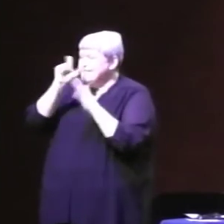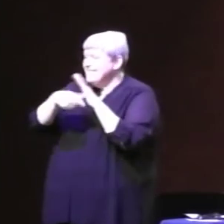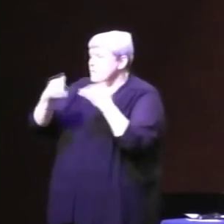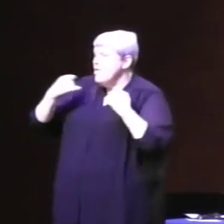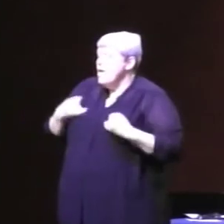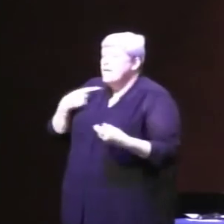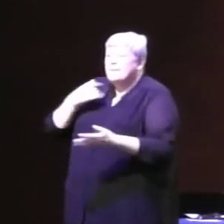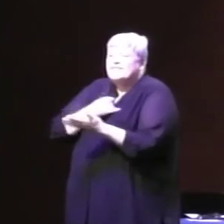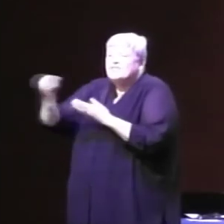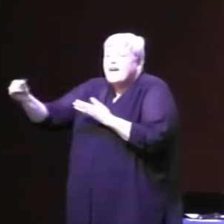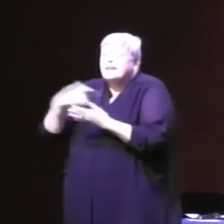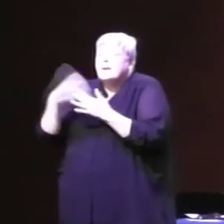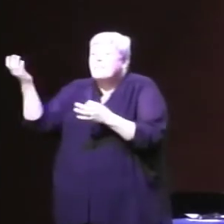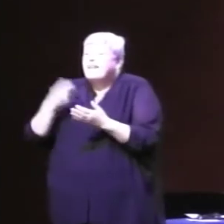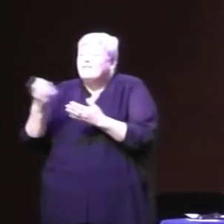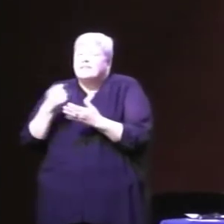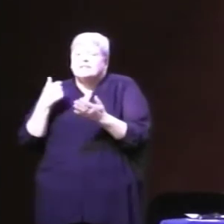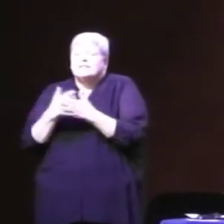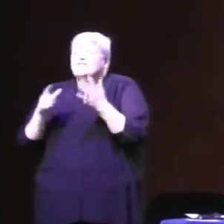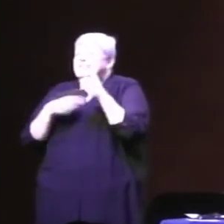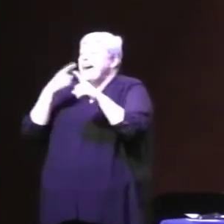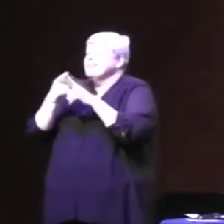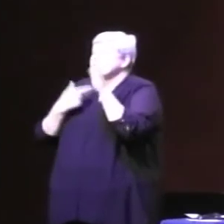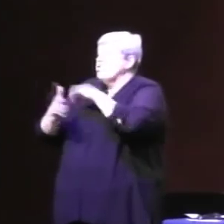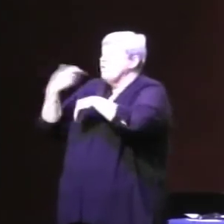the benefits, while tax breaks are being given to the super rich,